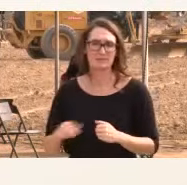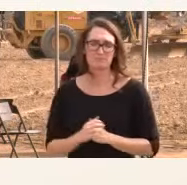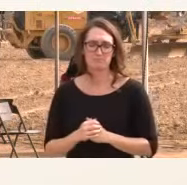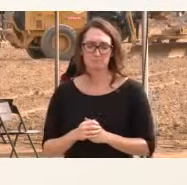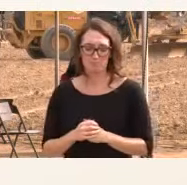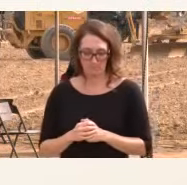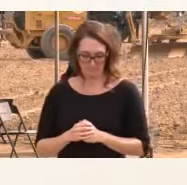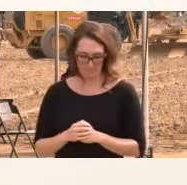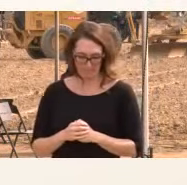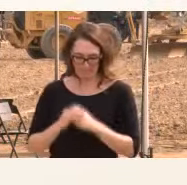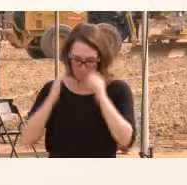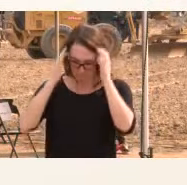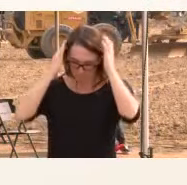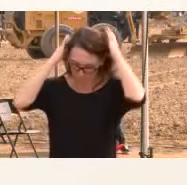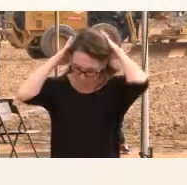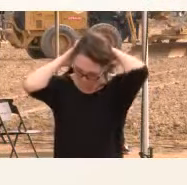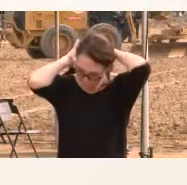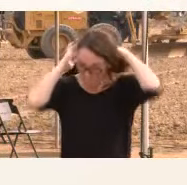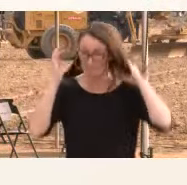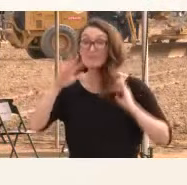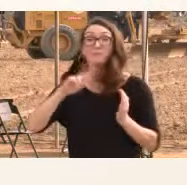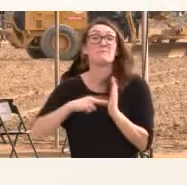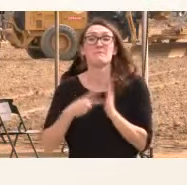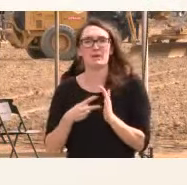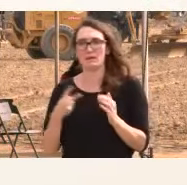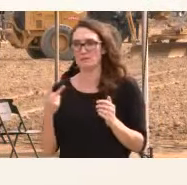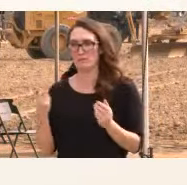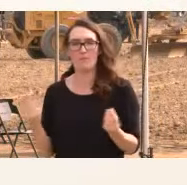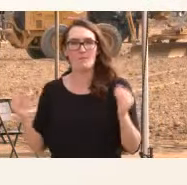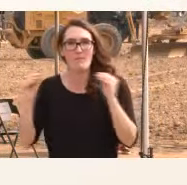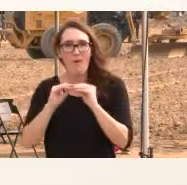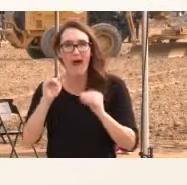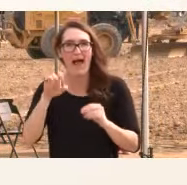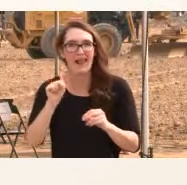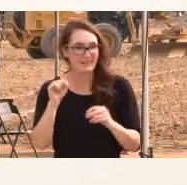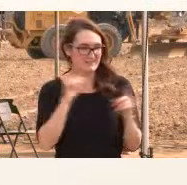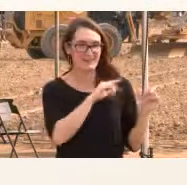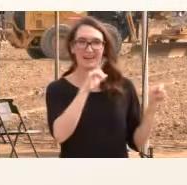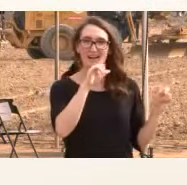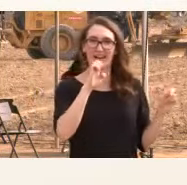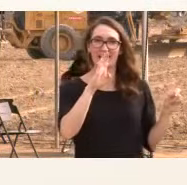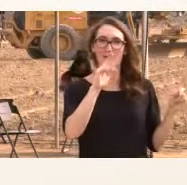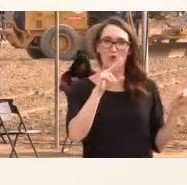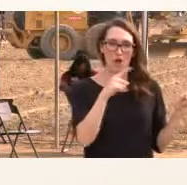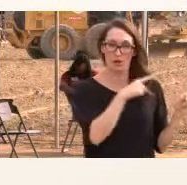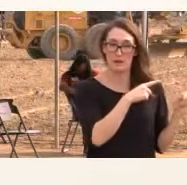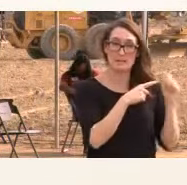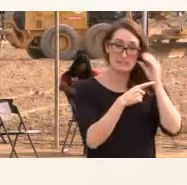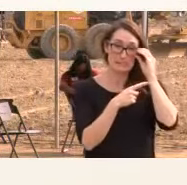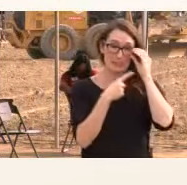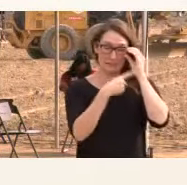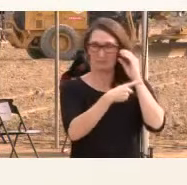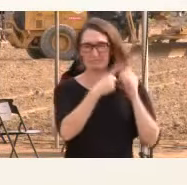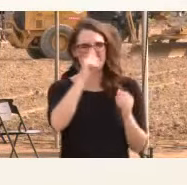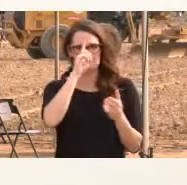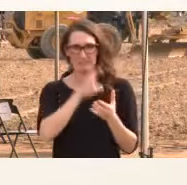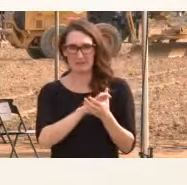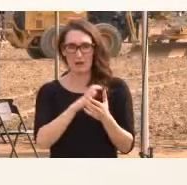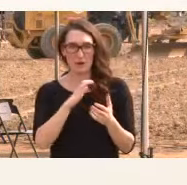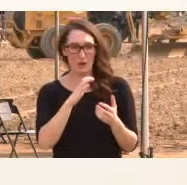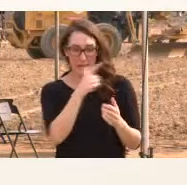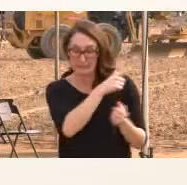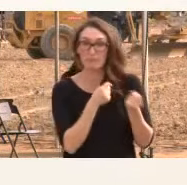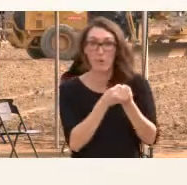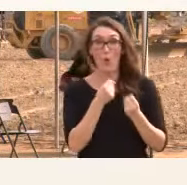as a result, we got more allies, people like Mayor Lee Brand, who didn't blink when we asked for millions of dollars of offsite